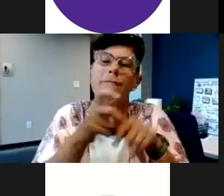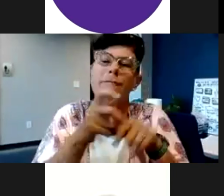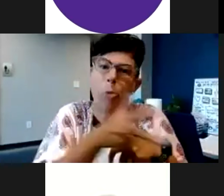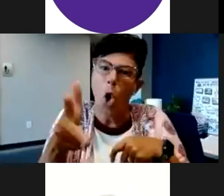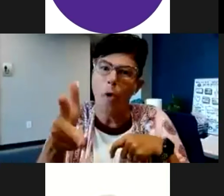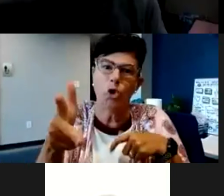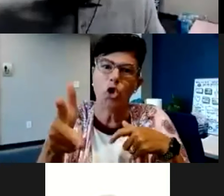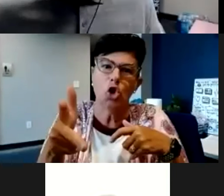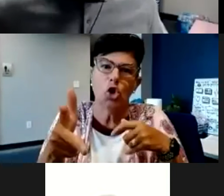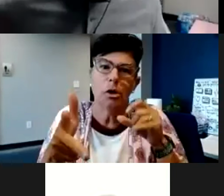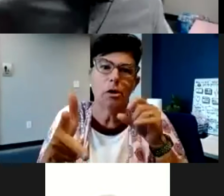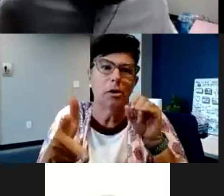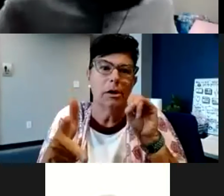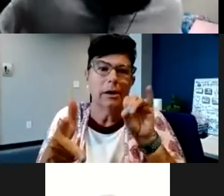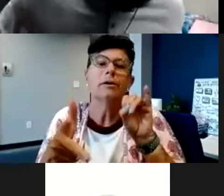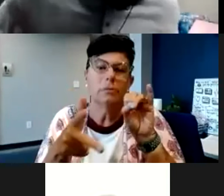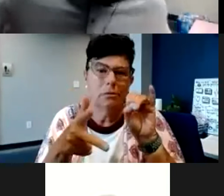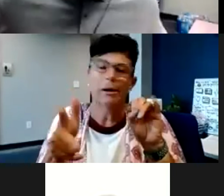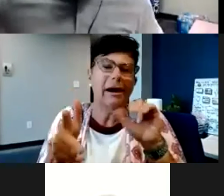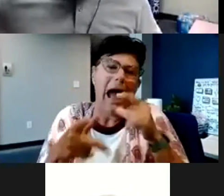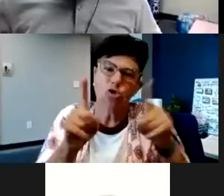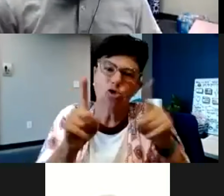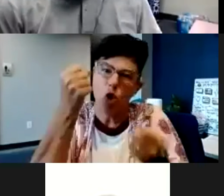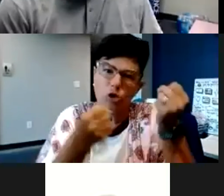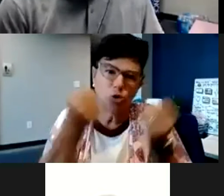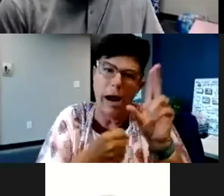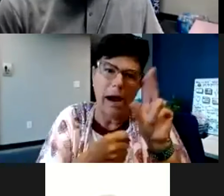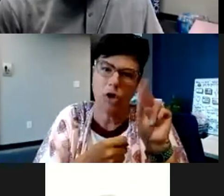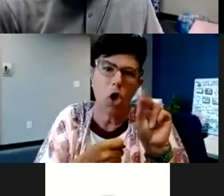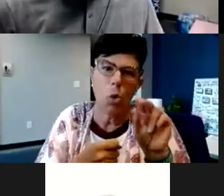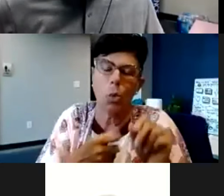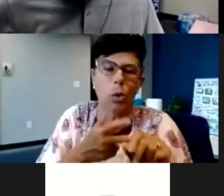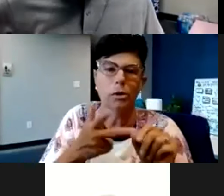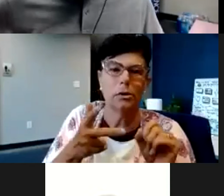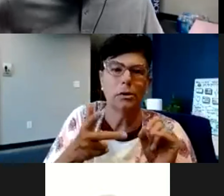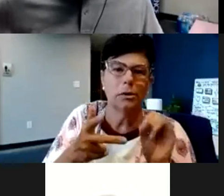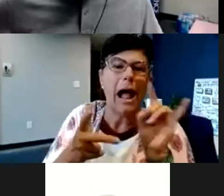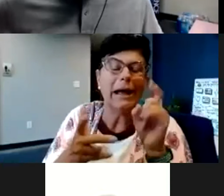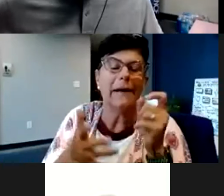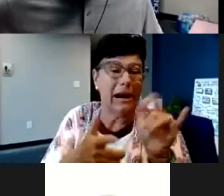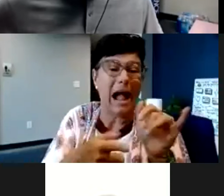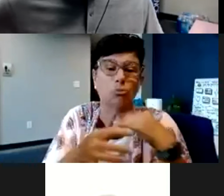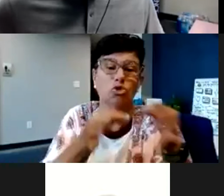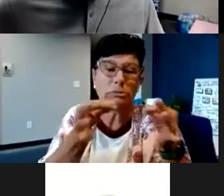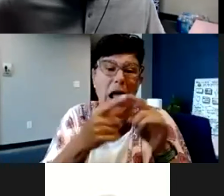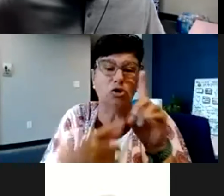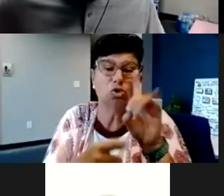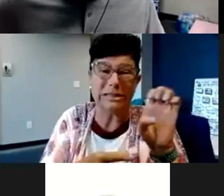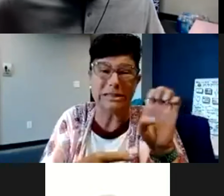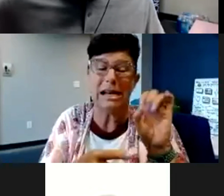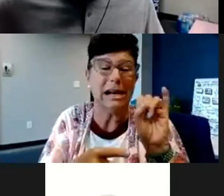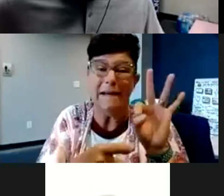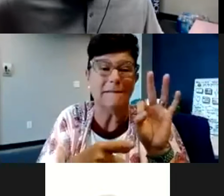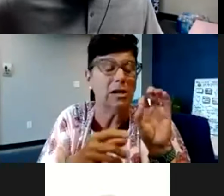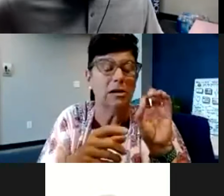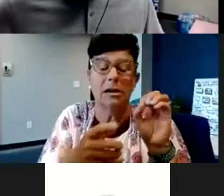can absolutely do that. Well, you need to pull over so that you can, you shouldn't be doing that when you're driving, but